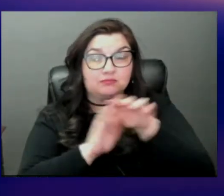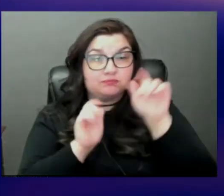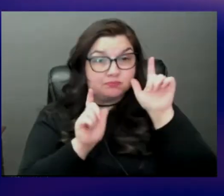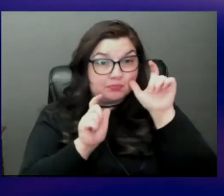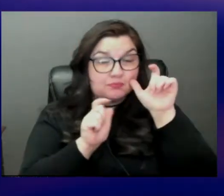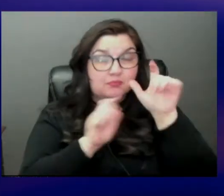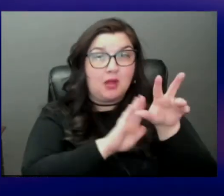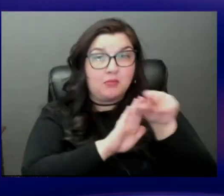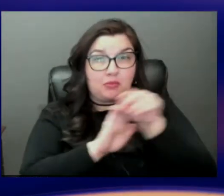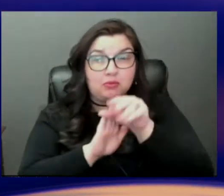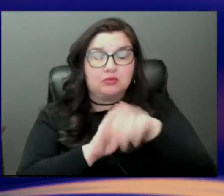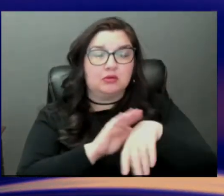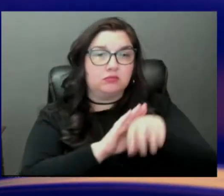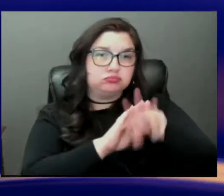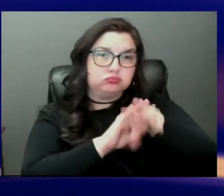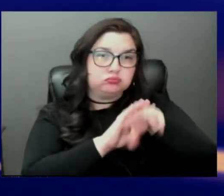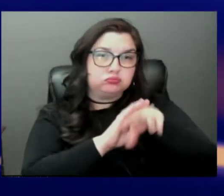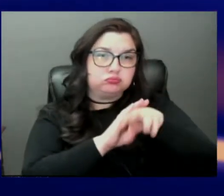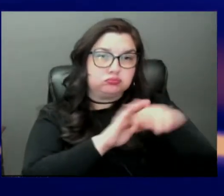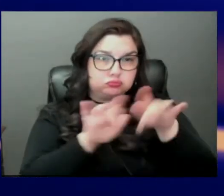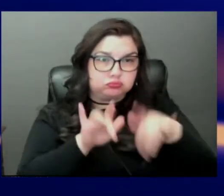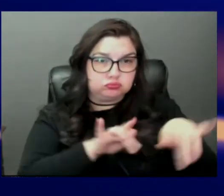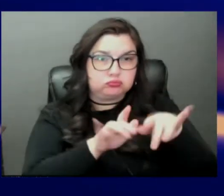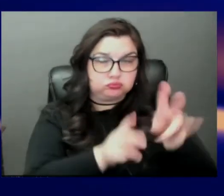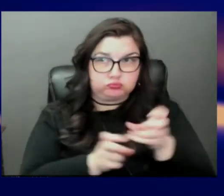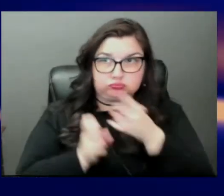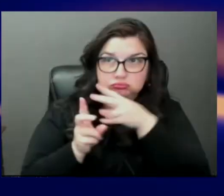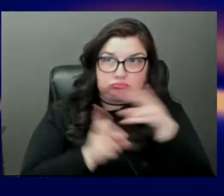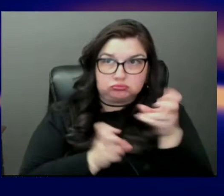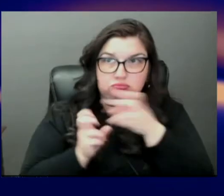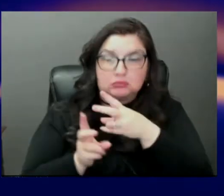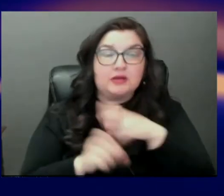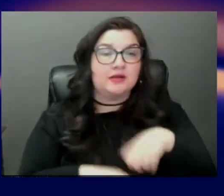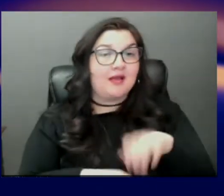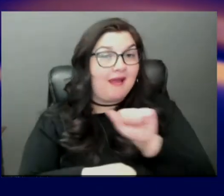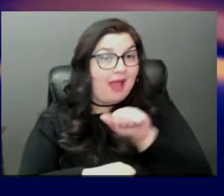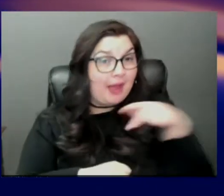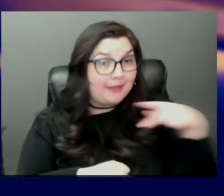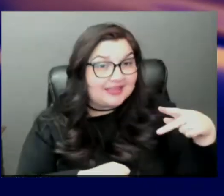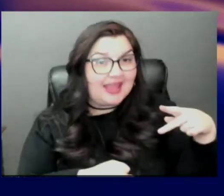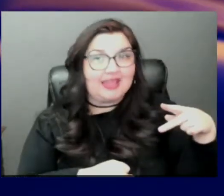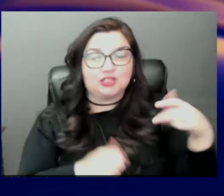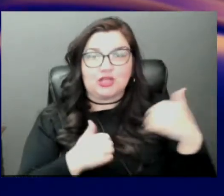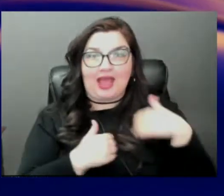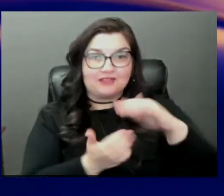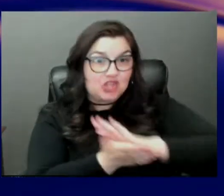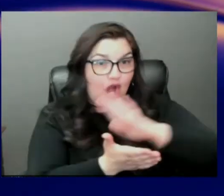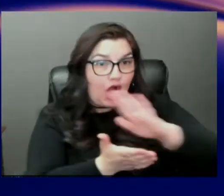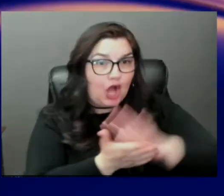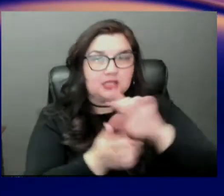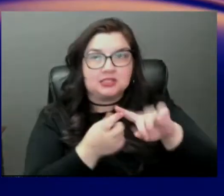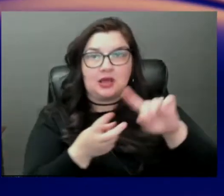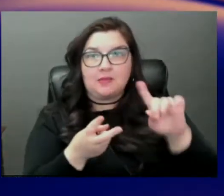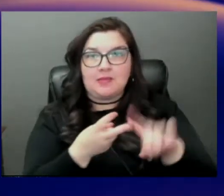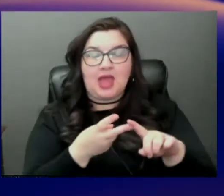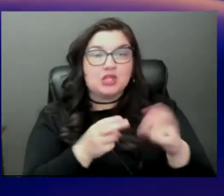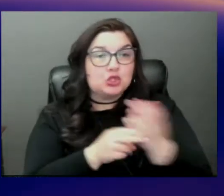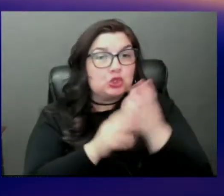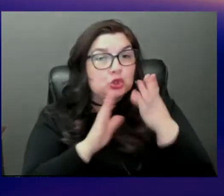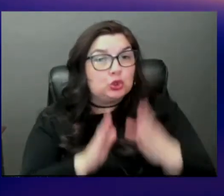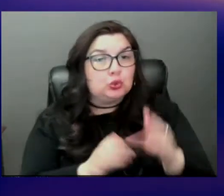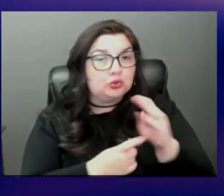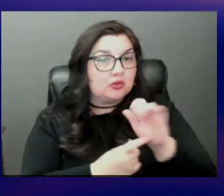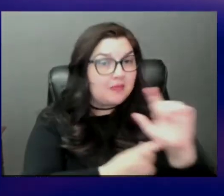videos. There's a ton of data in applications that have, documents, user manuals, maintenance